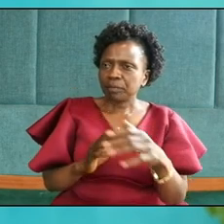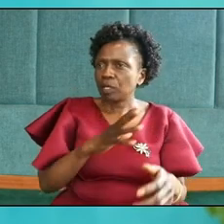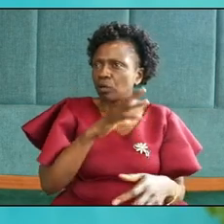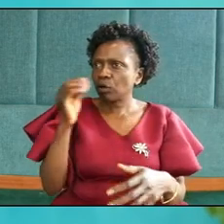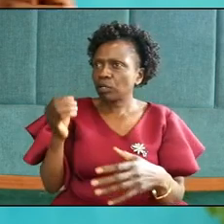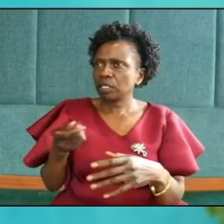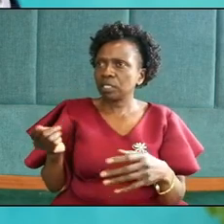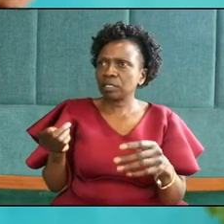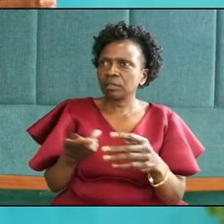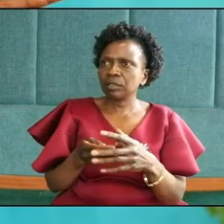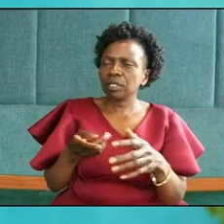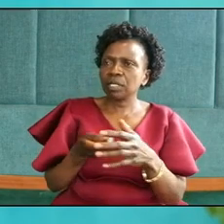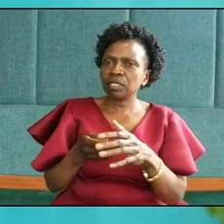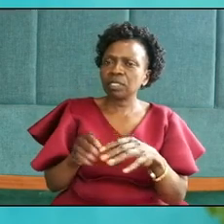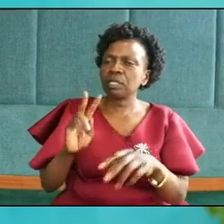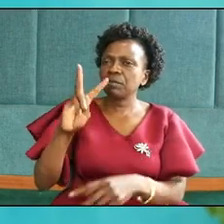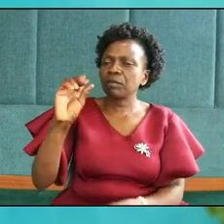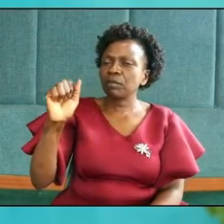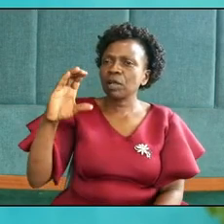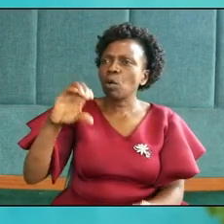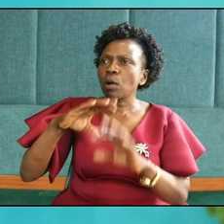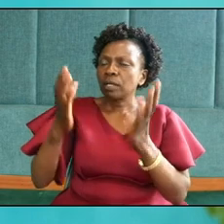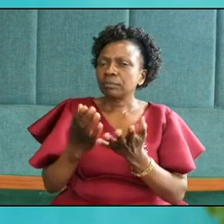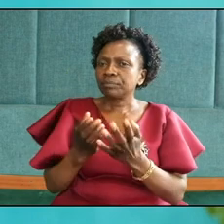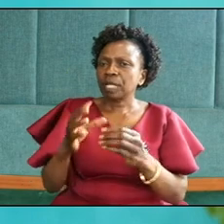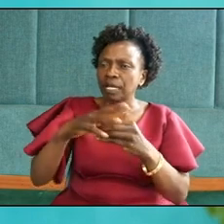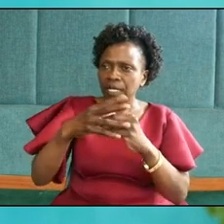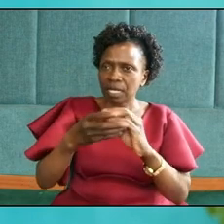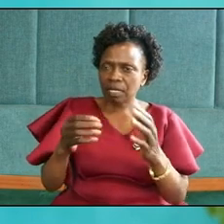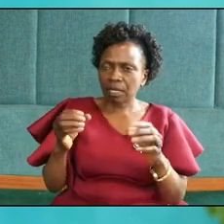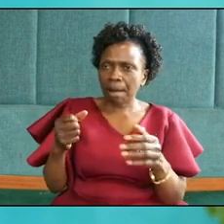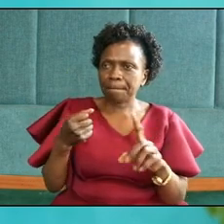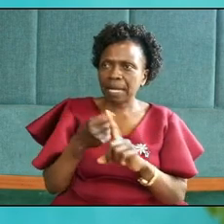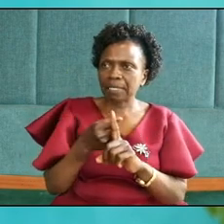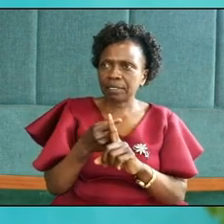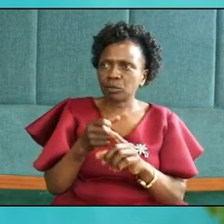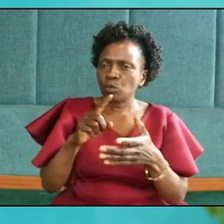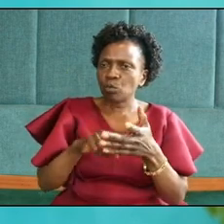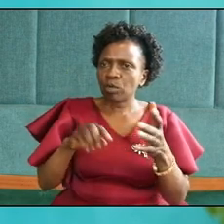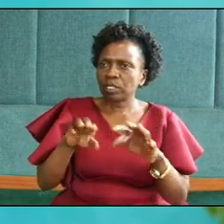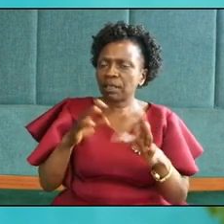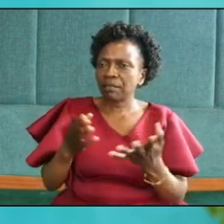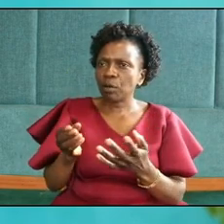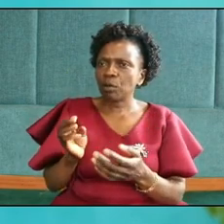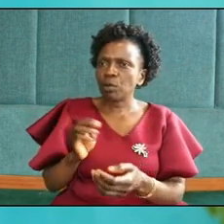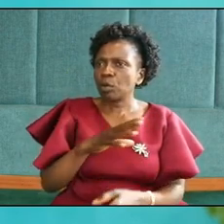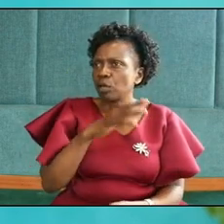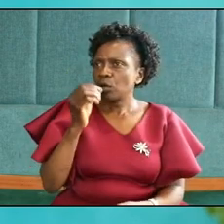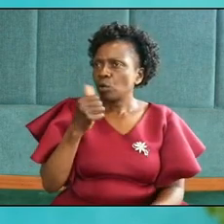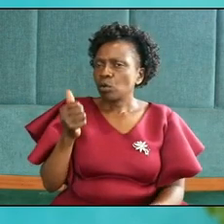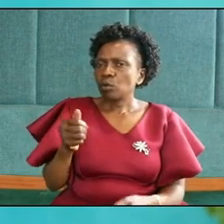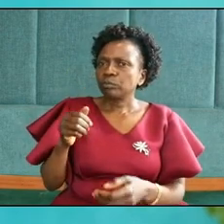marketplace, piped in the VUCA world, and create an impact. And whatever we do out there, God